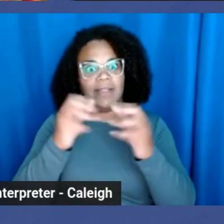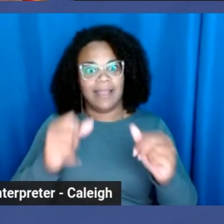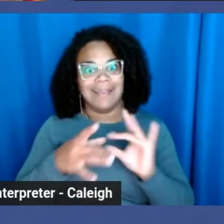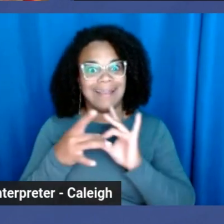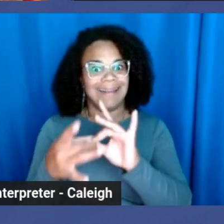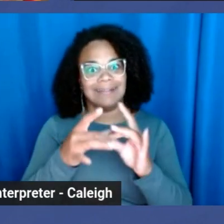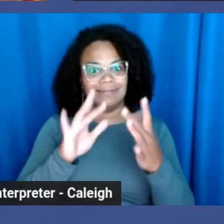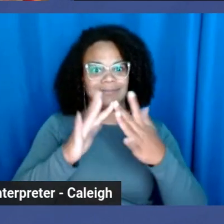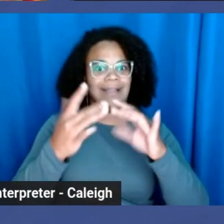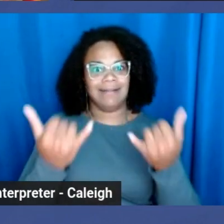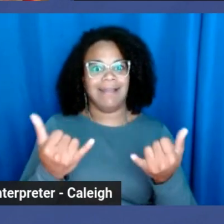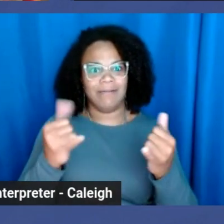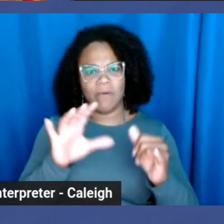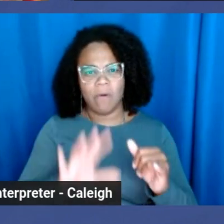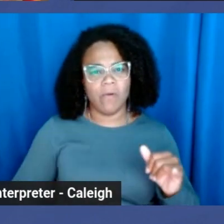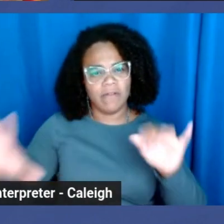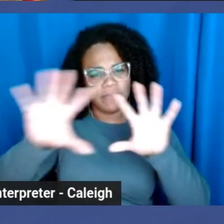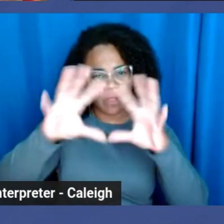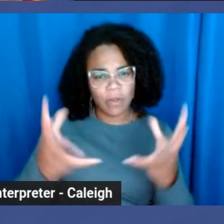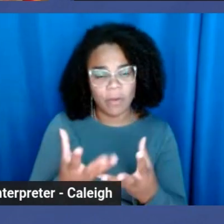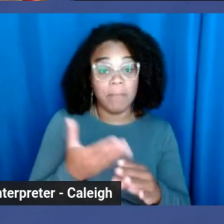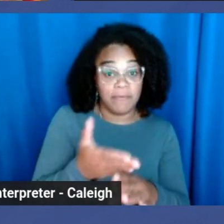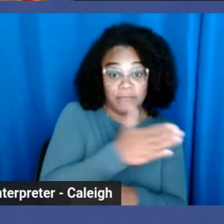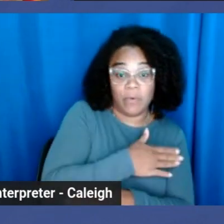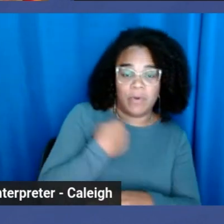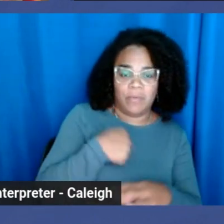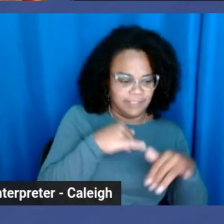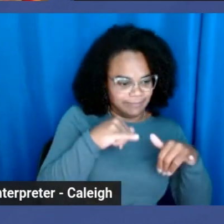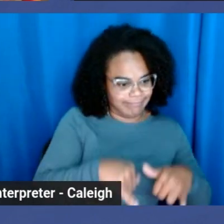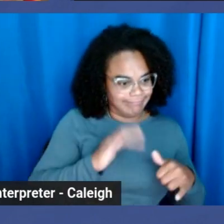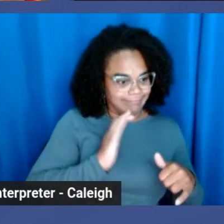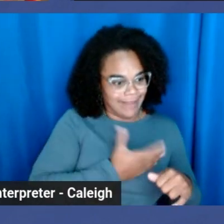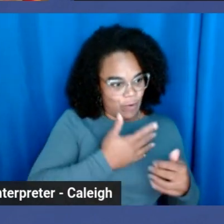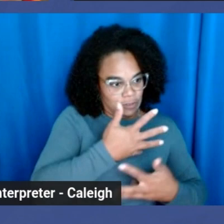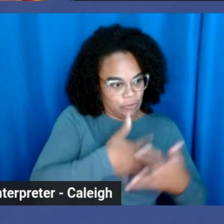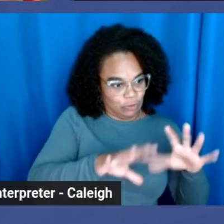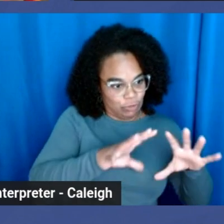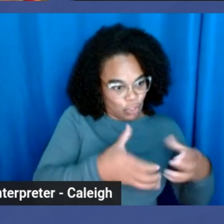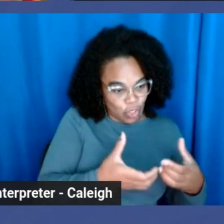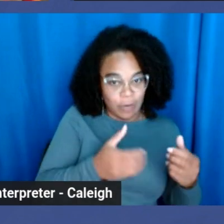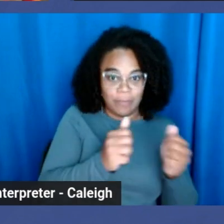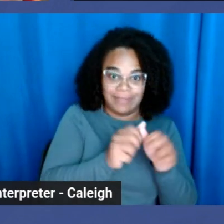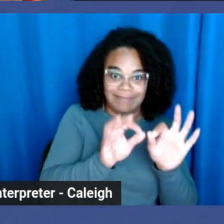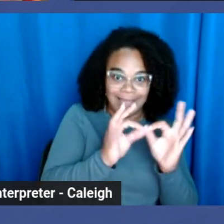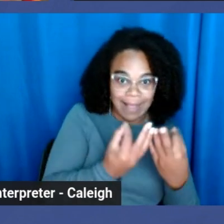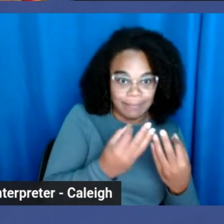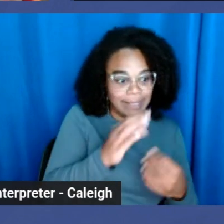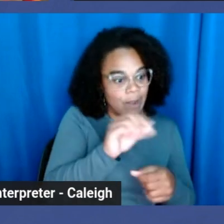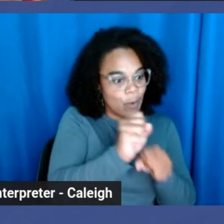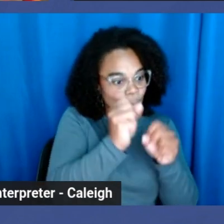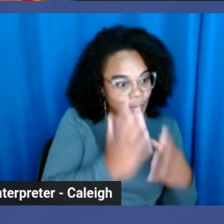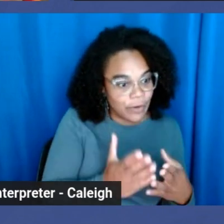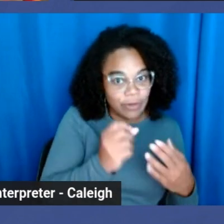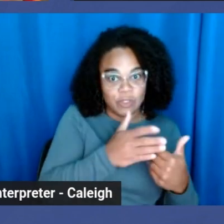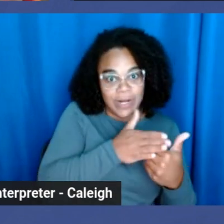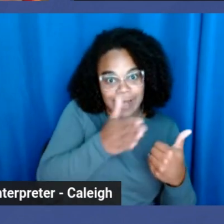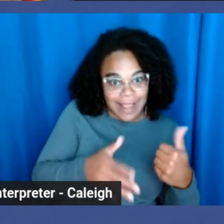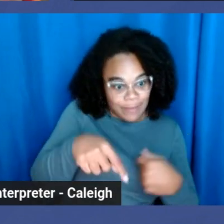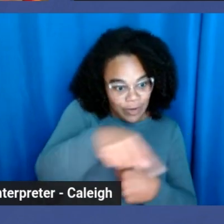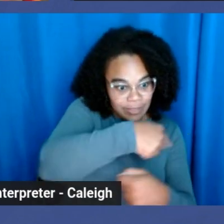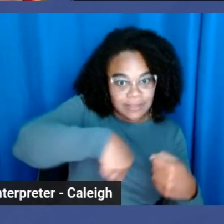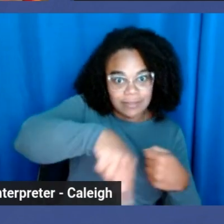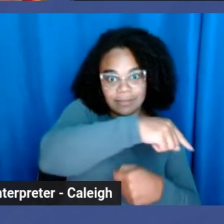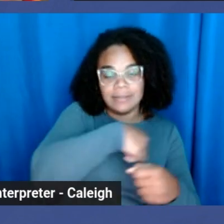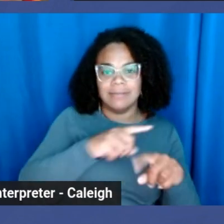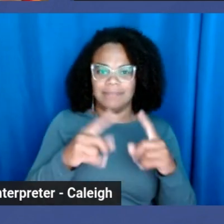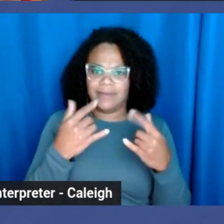we were locked into our own social groups made up of our families or coworkers and neighbors who are geographically close. Now people